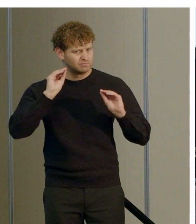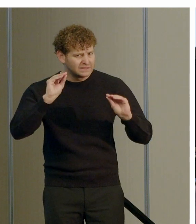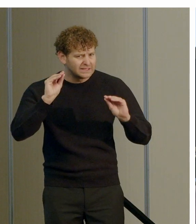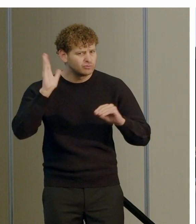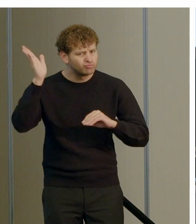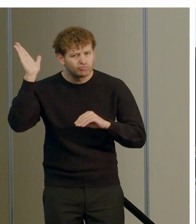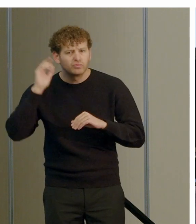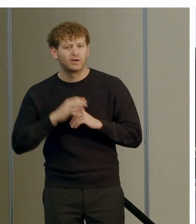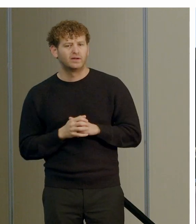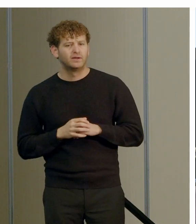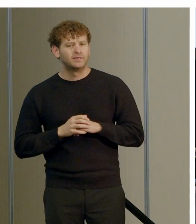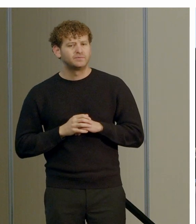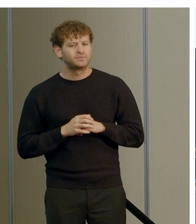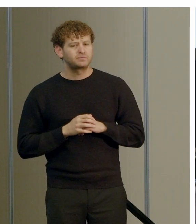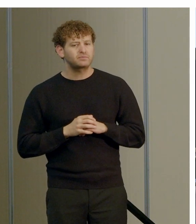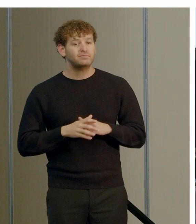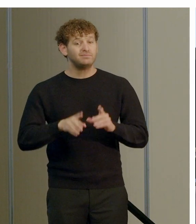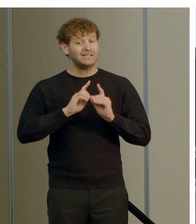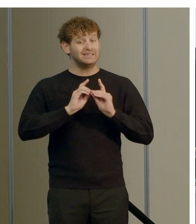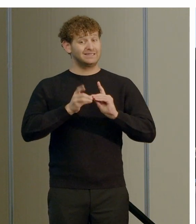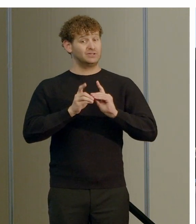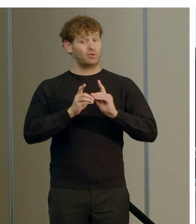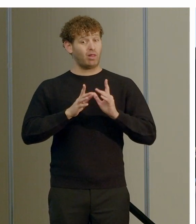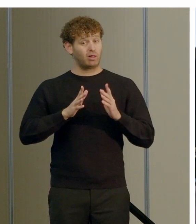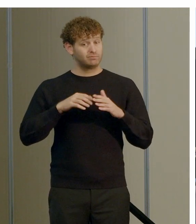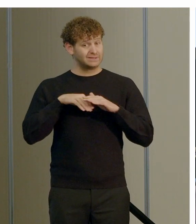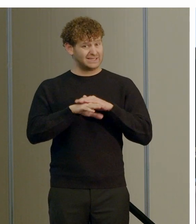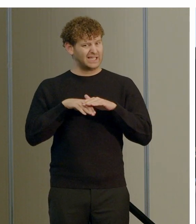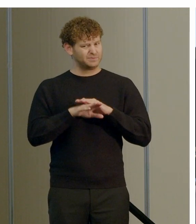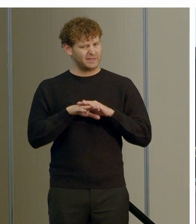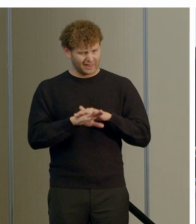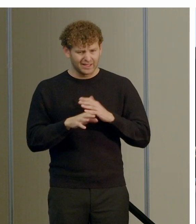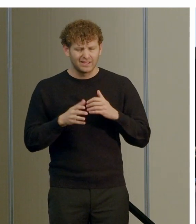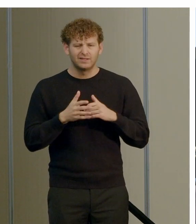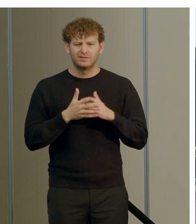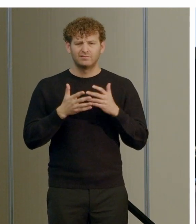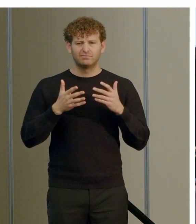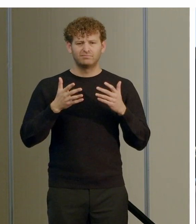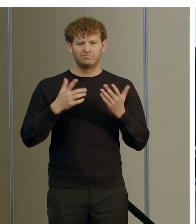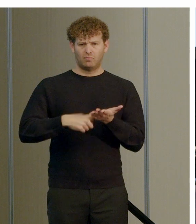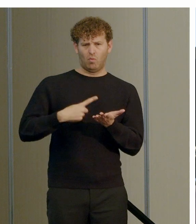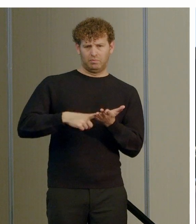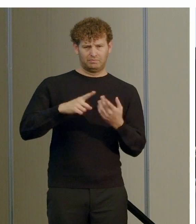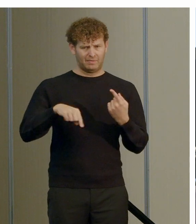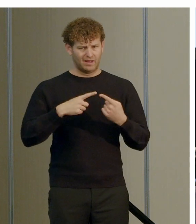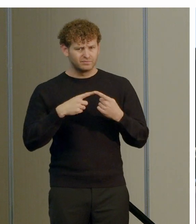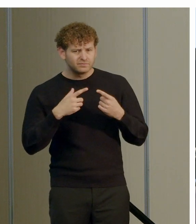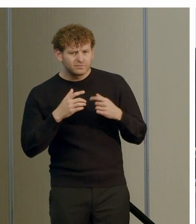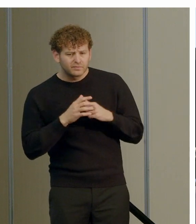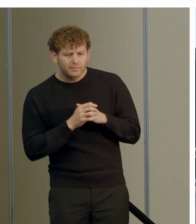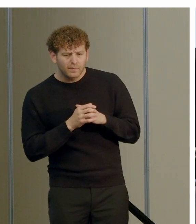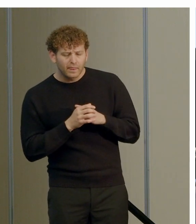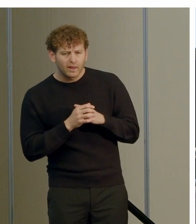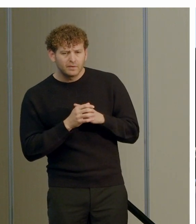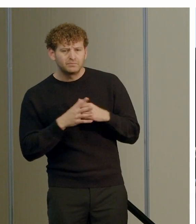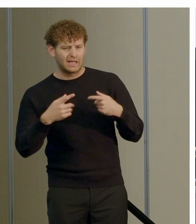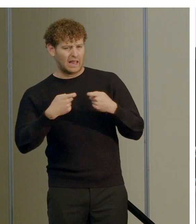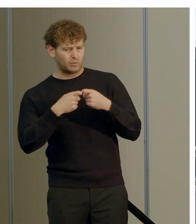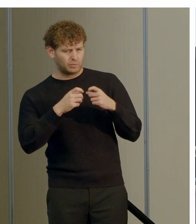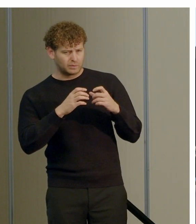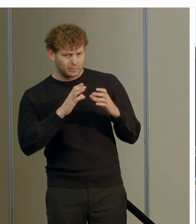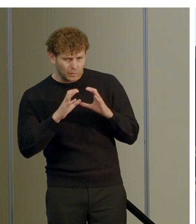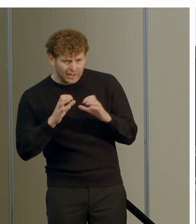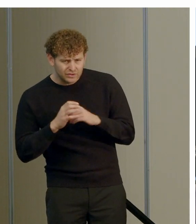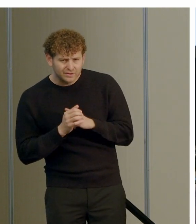with technology and electronic communications. And that's a big piece too. So we're not just talking about the